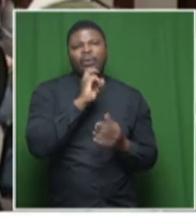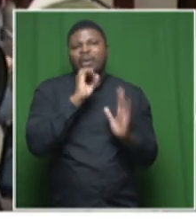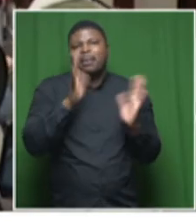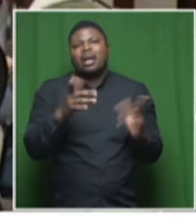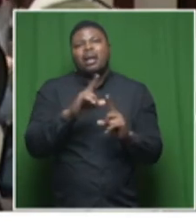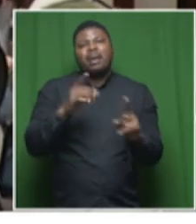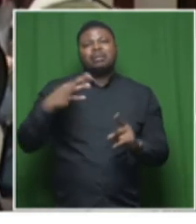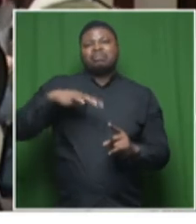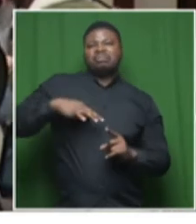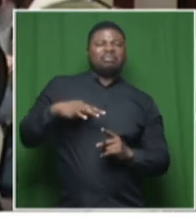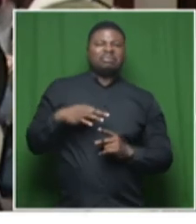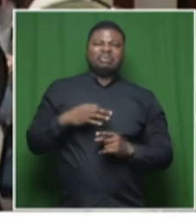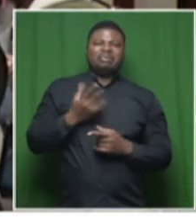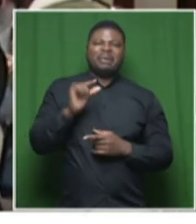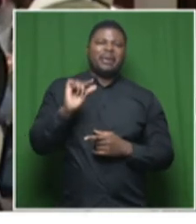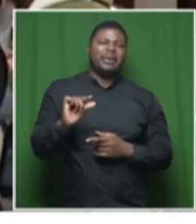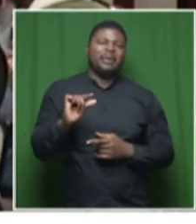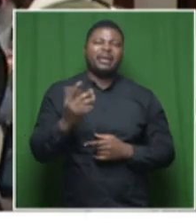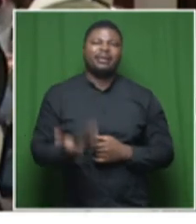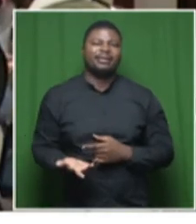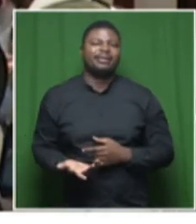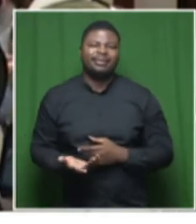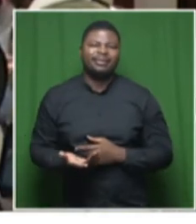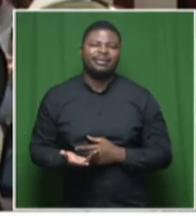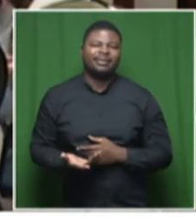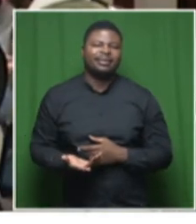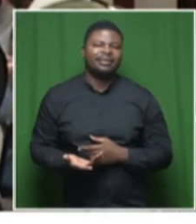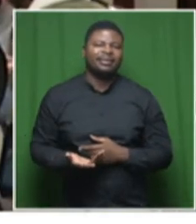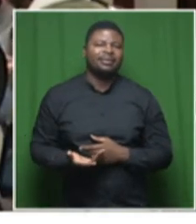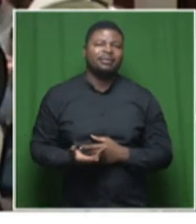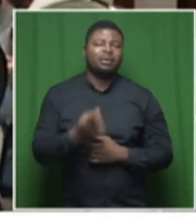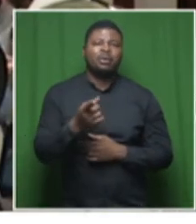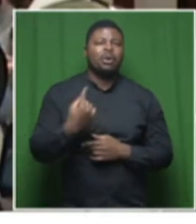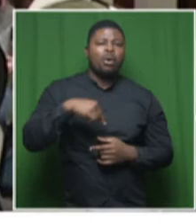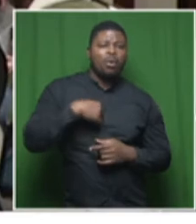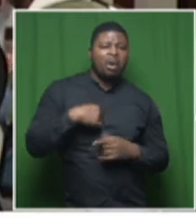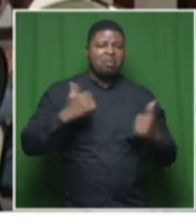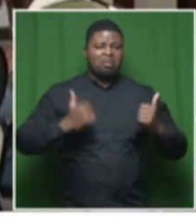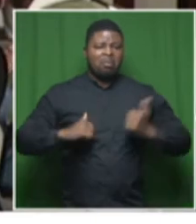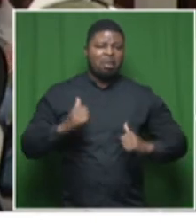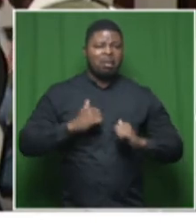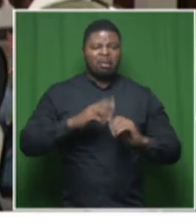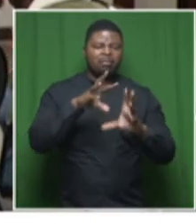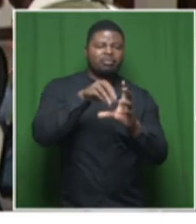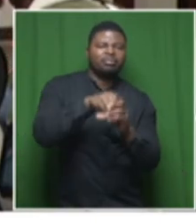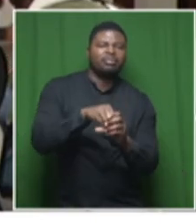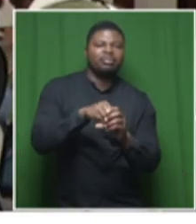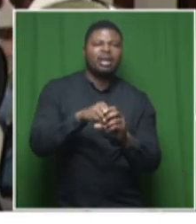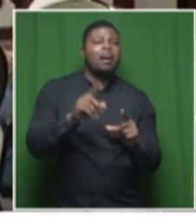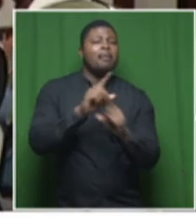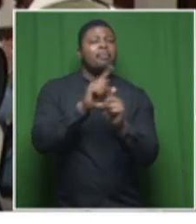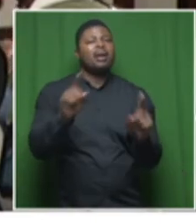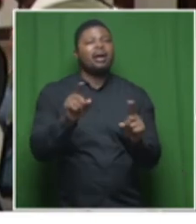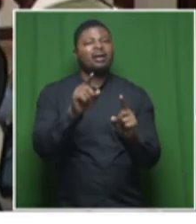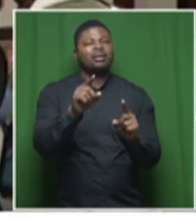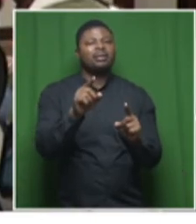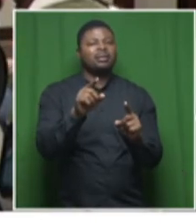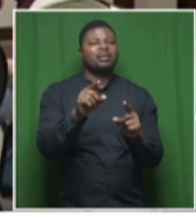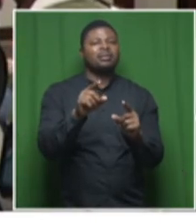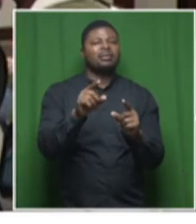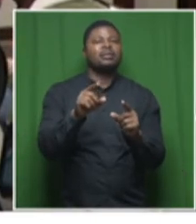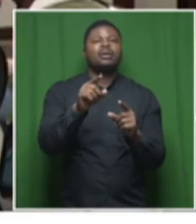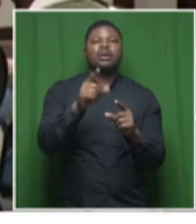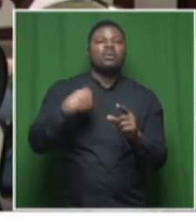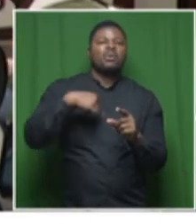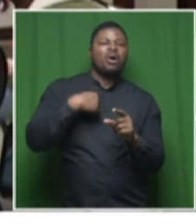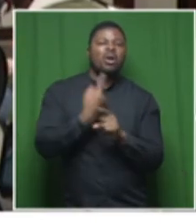for crew and a cast, you know, and we really get the wrong end of the stick most of the